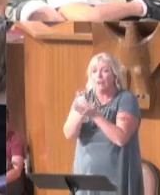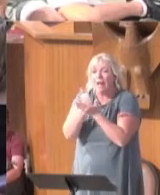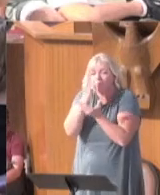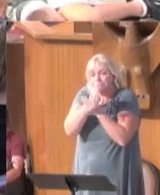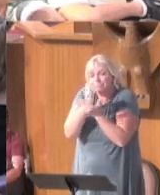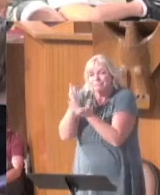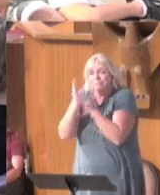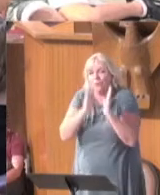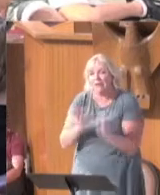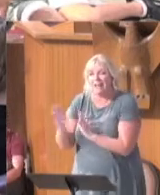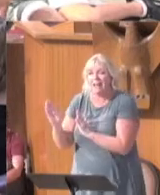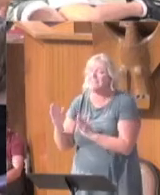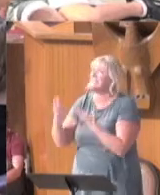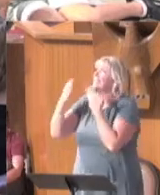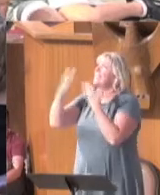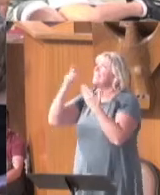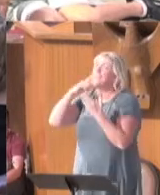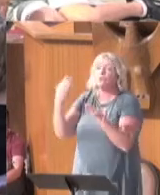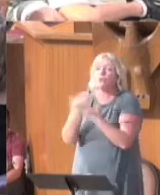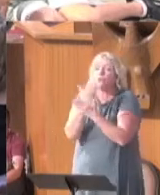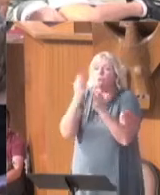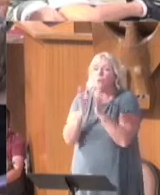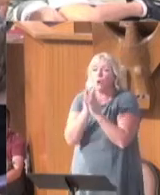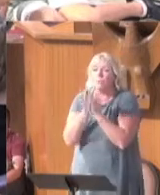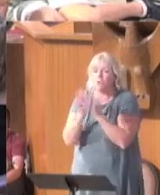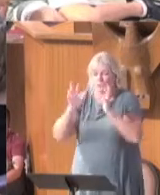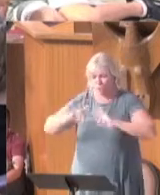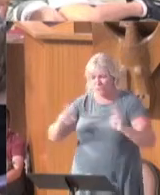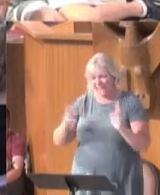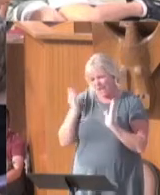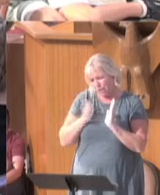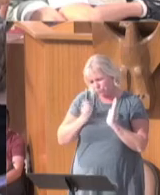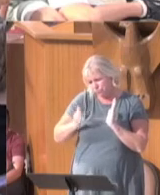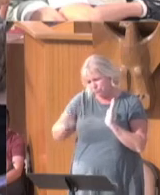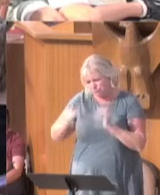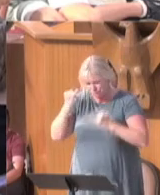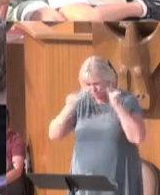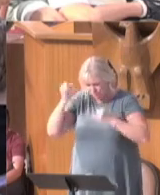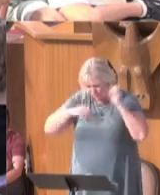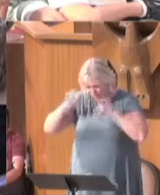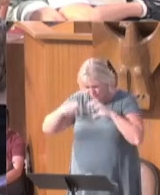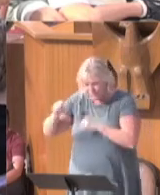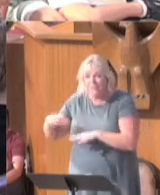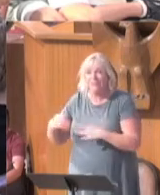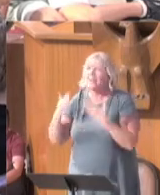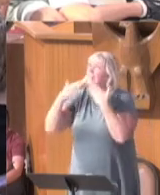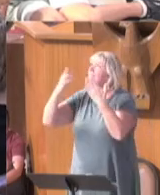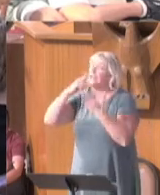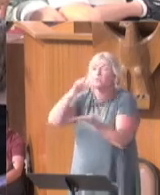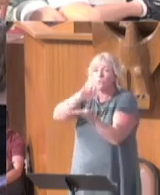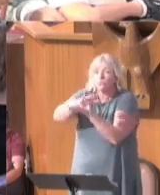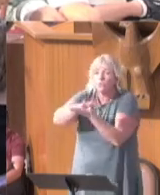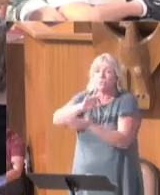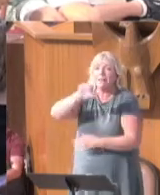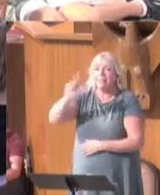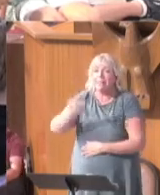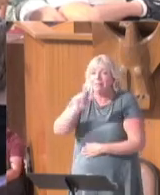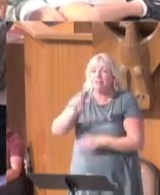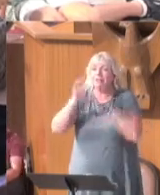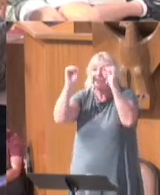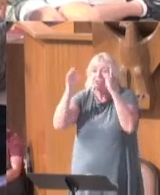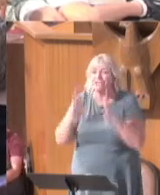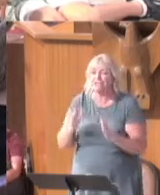place, for crisp new notebooks waiting to be filled with ideas, for schools and libraries and teachers